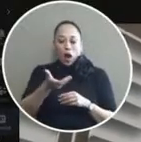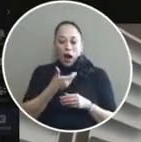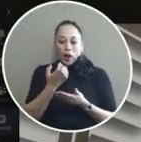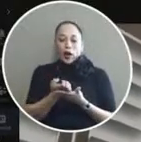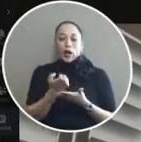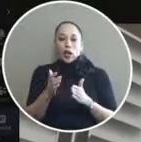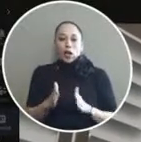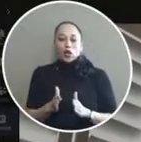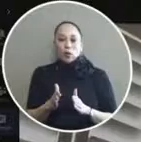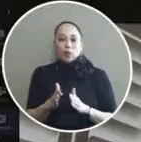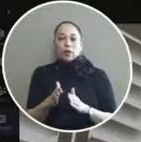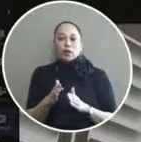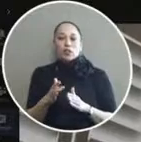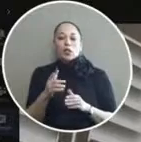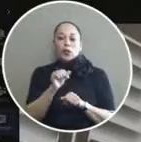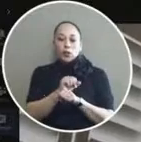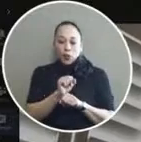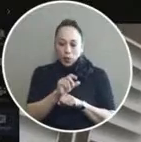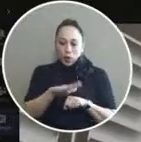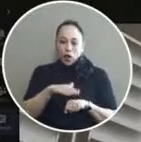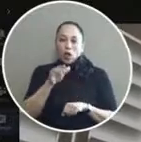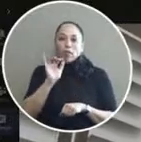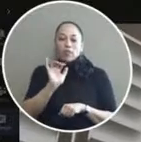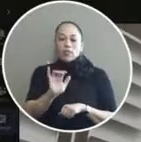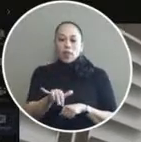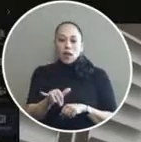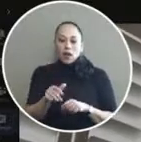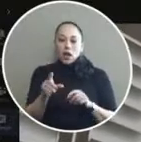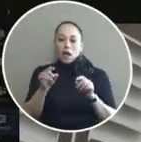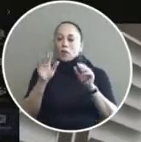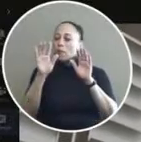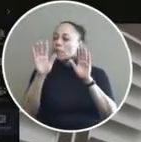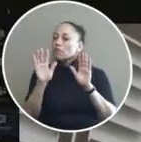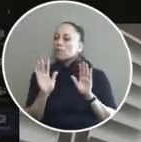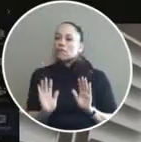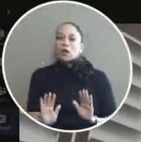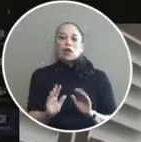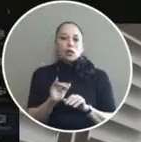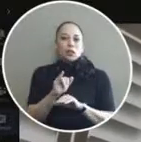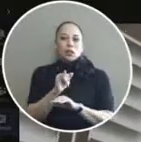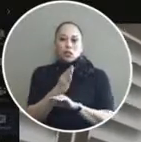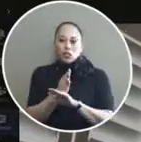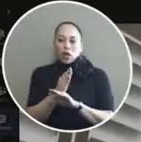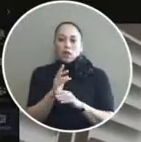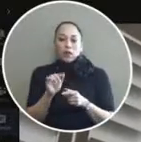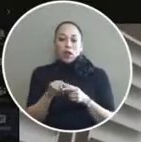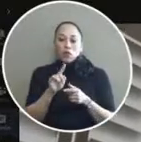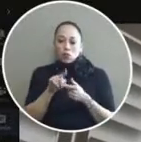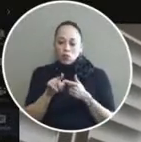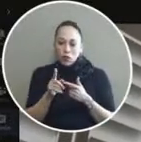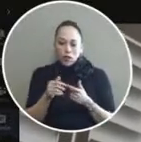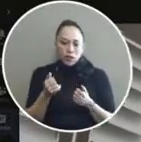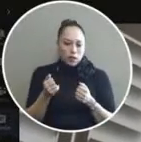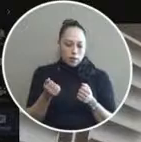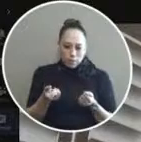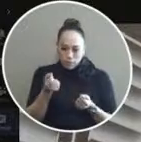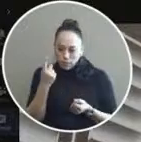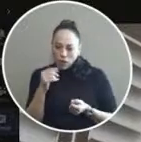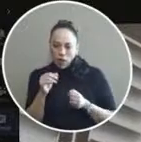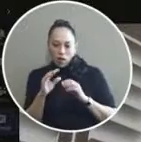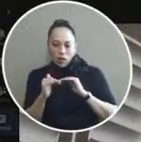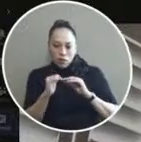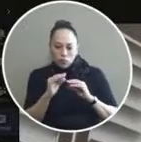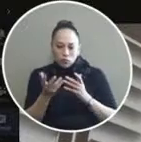economists to go work over there, they've done amazing work. They've really stepped up. They have really